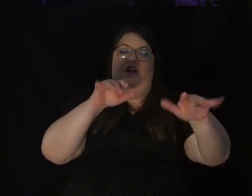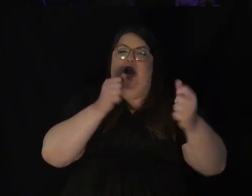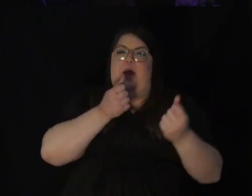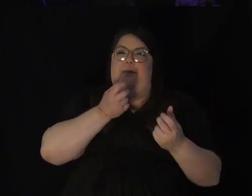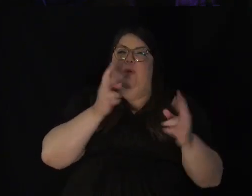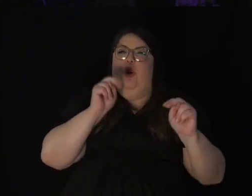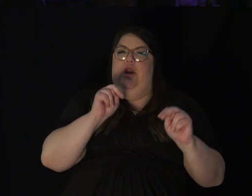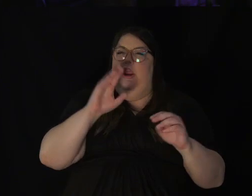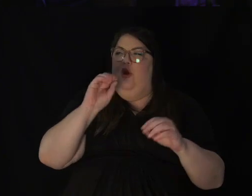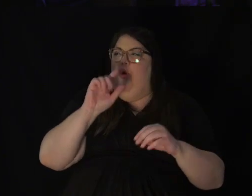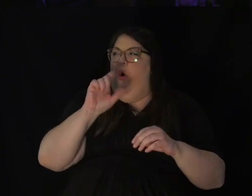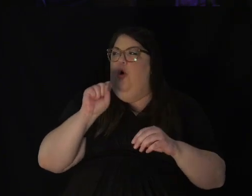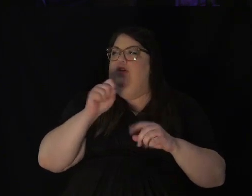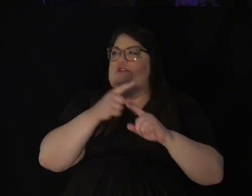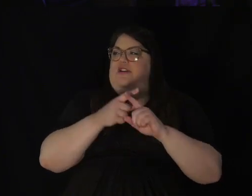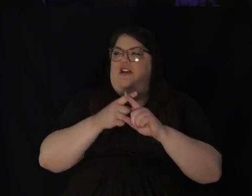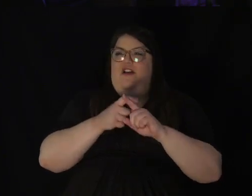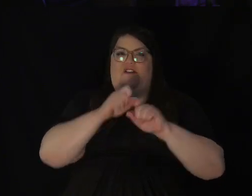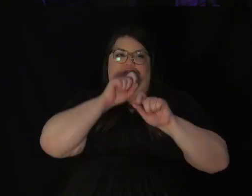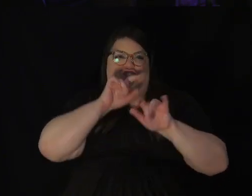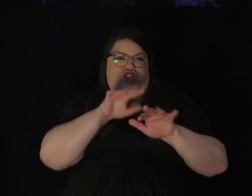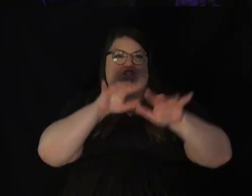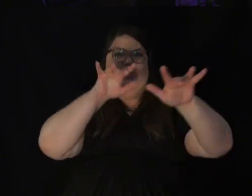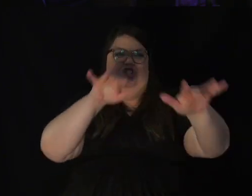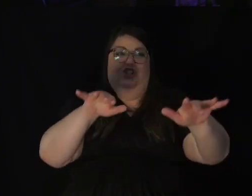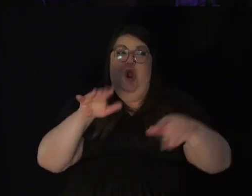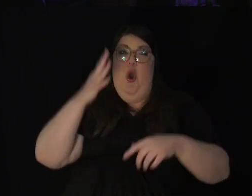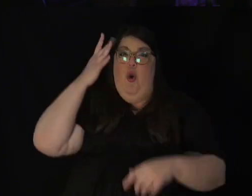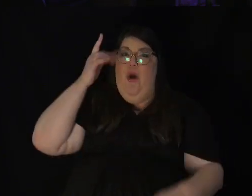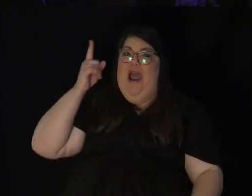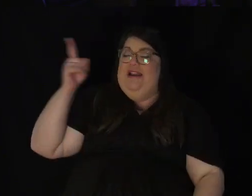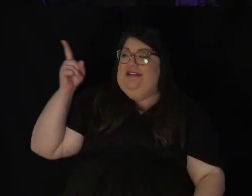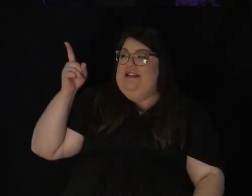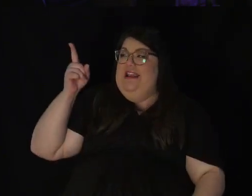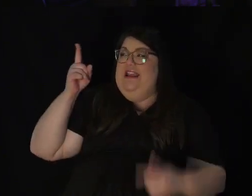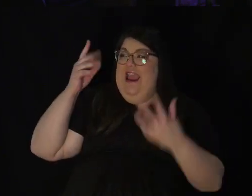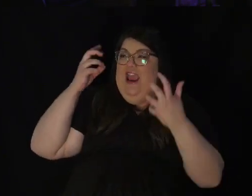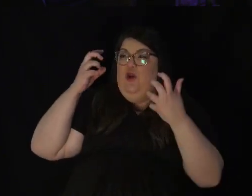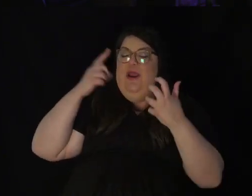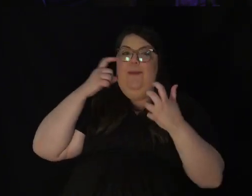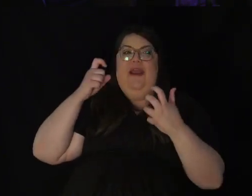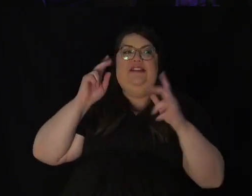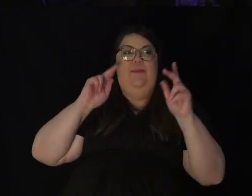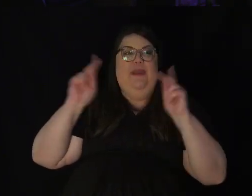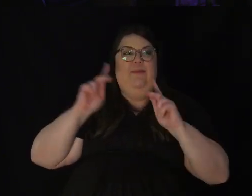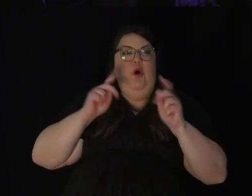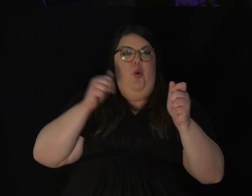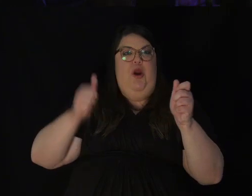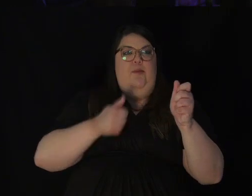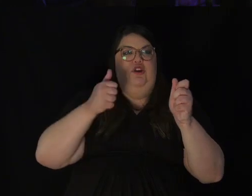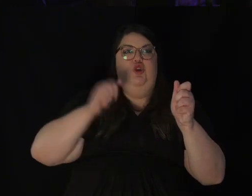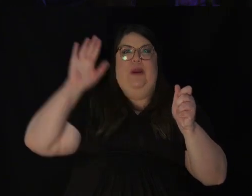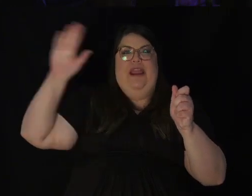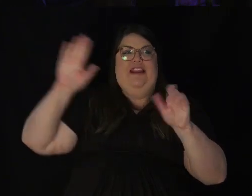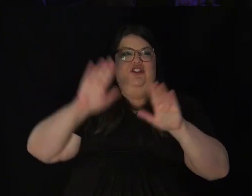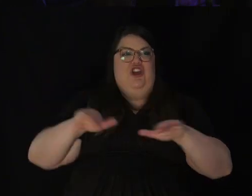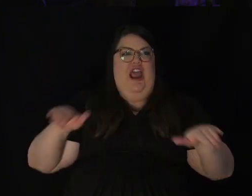it. Why was he angry? Because people were pursuing his child. This is like a papa